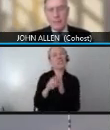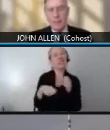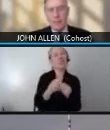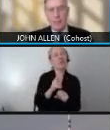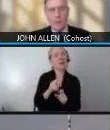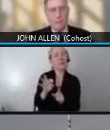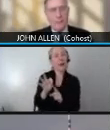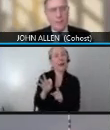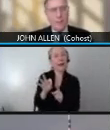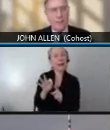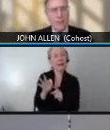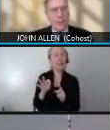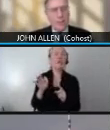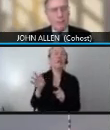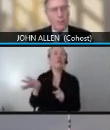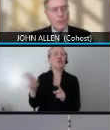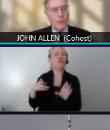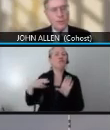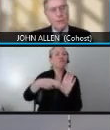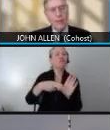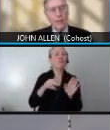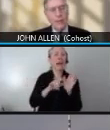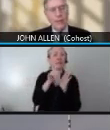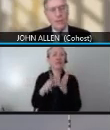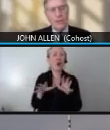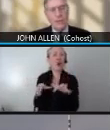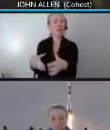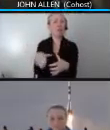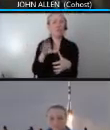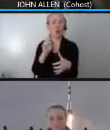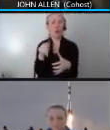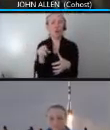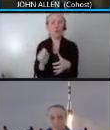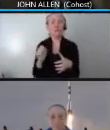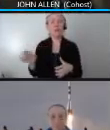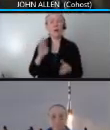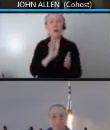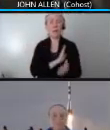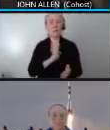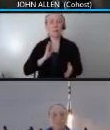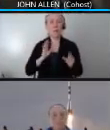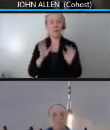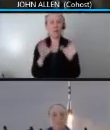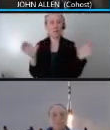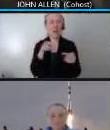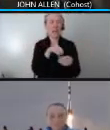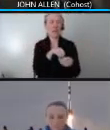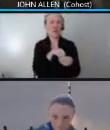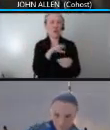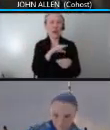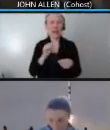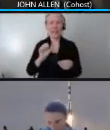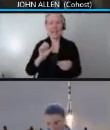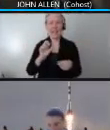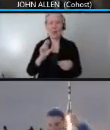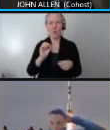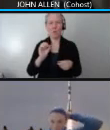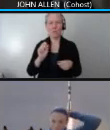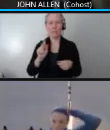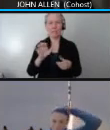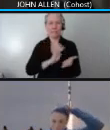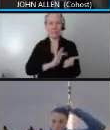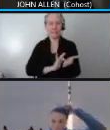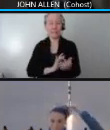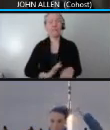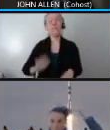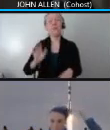the astronaut corps. She's board certified in internal and aerospace medicine. She served as a flight engineer and